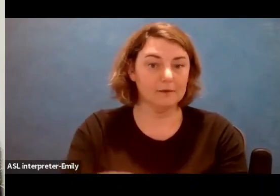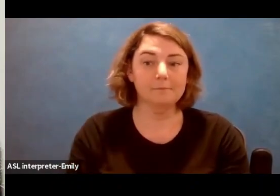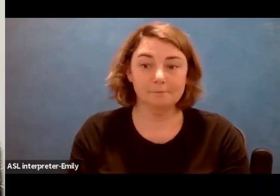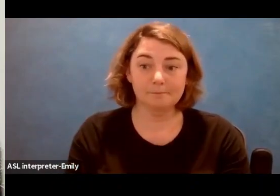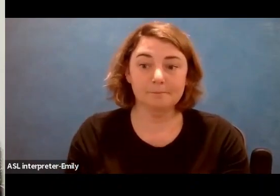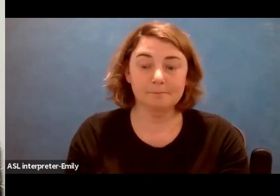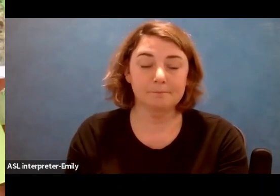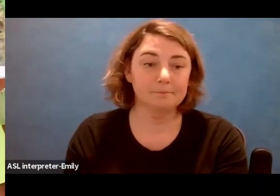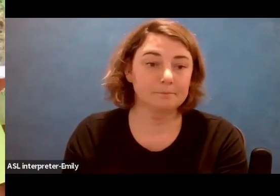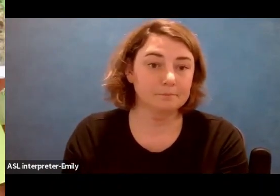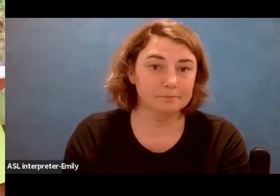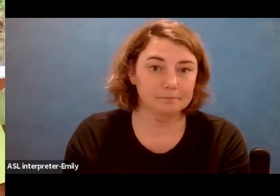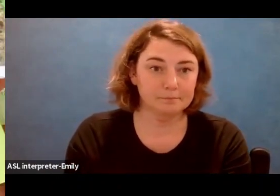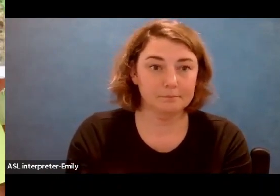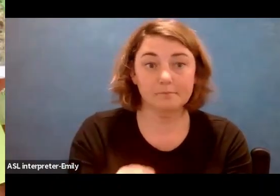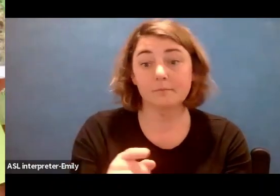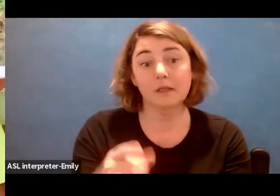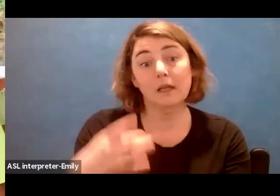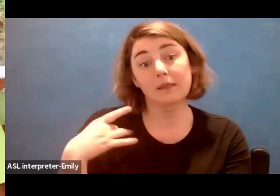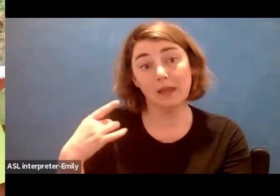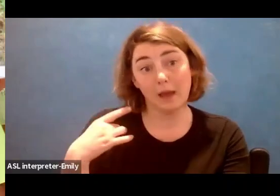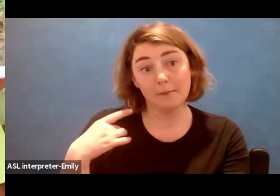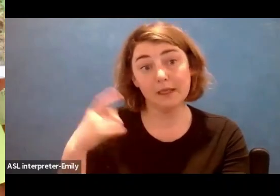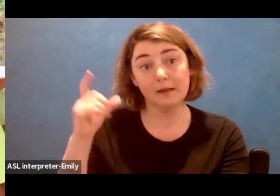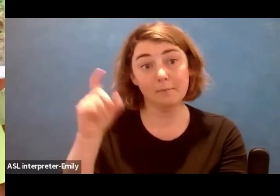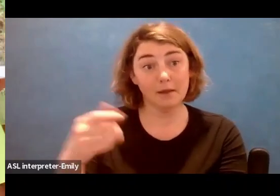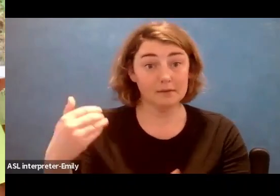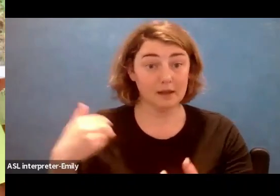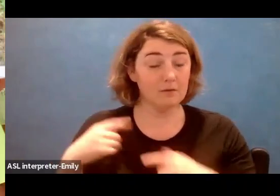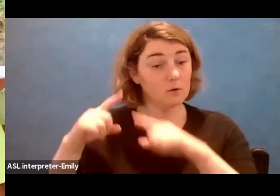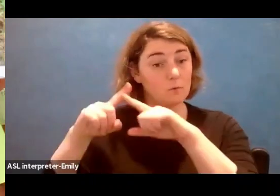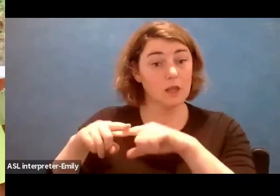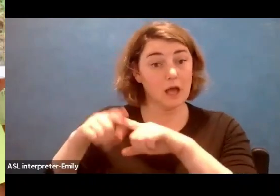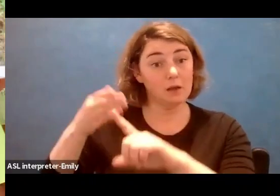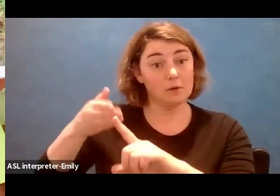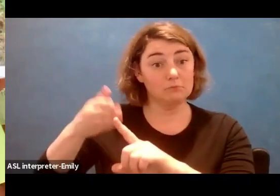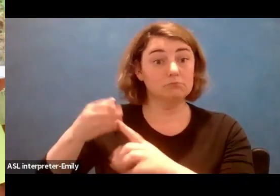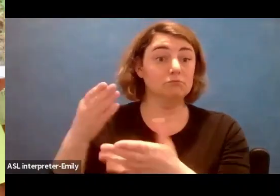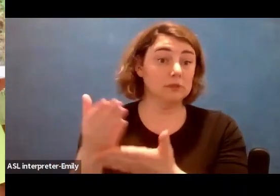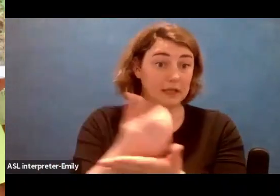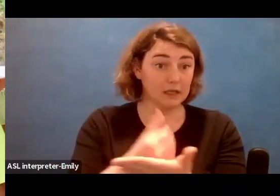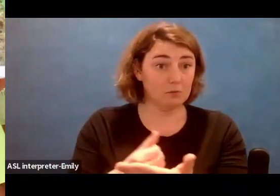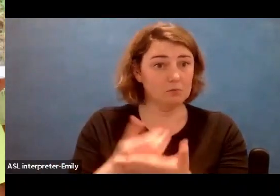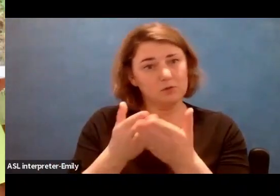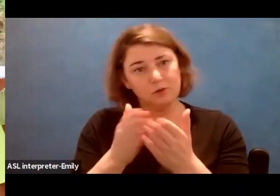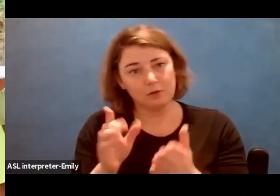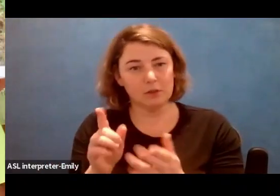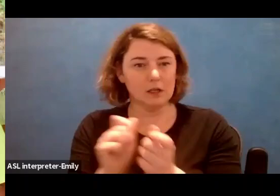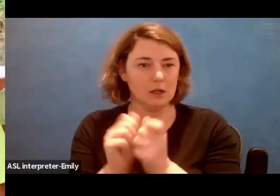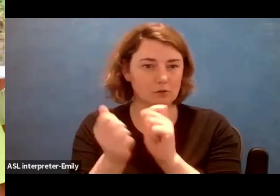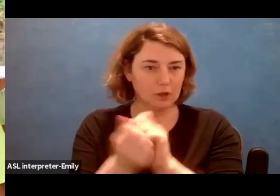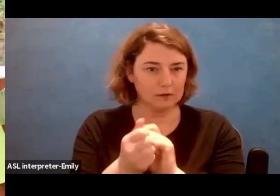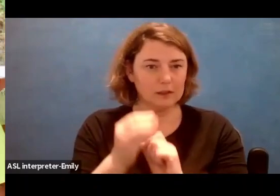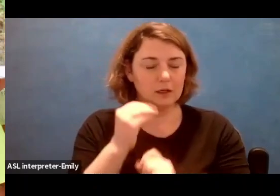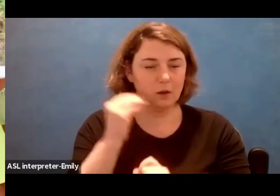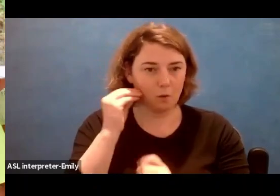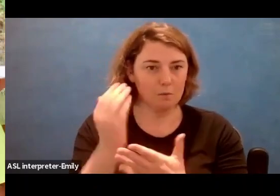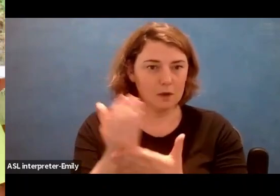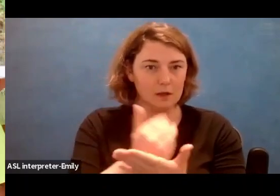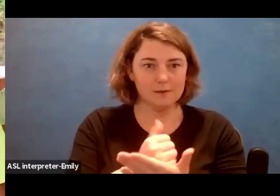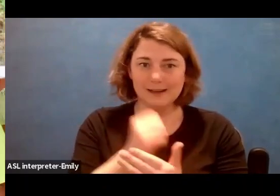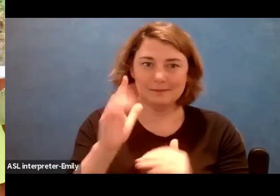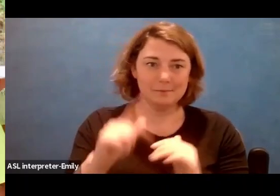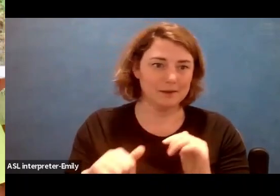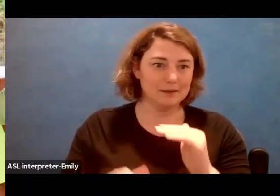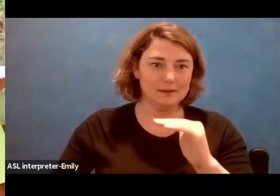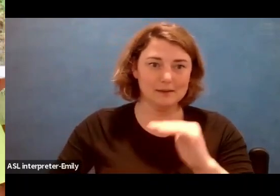slide. The applicant must have reliable income. Generally, the adjusted household income must not